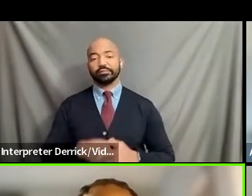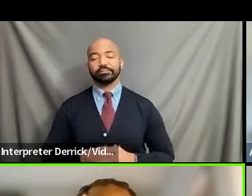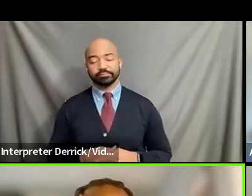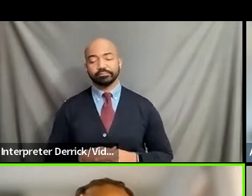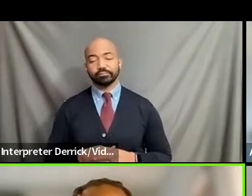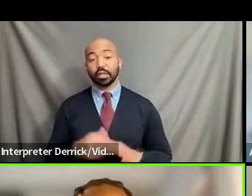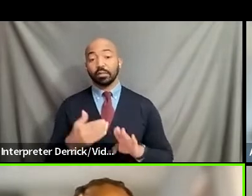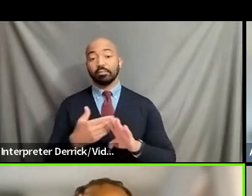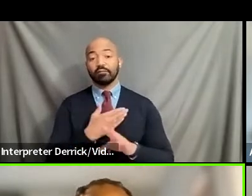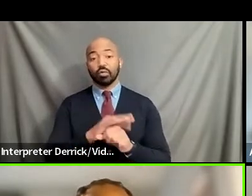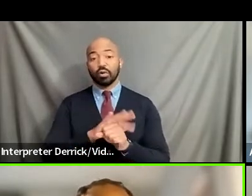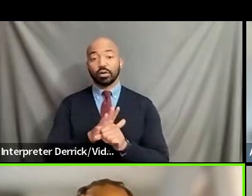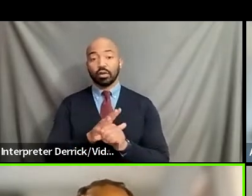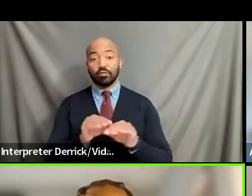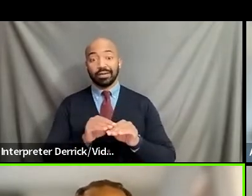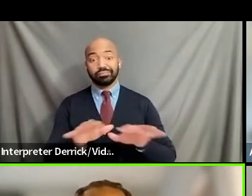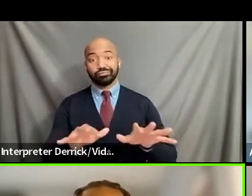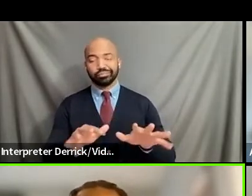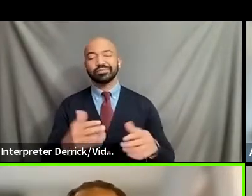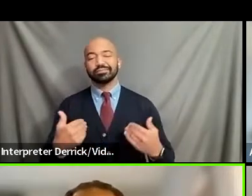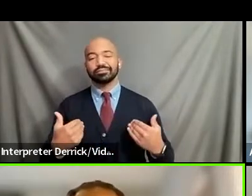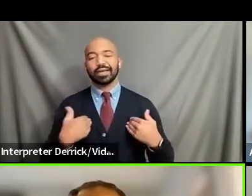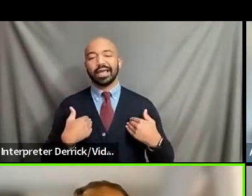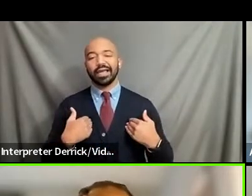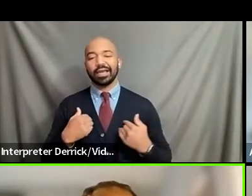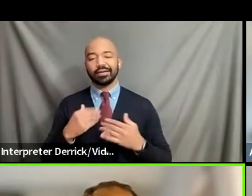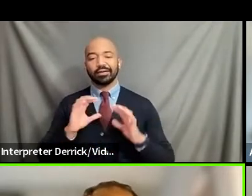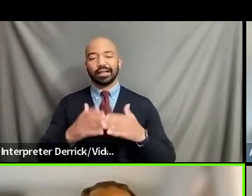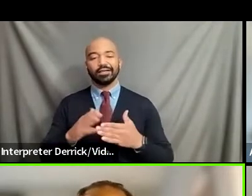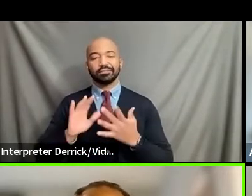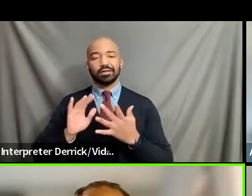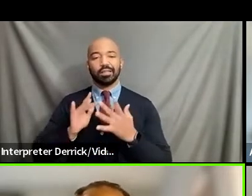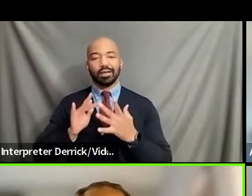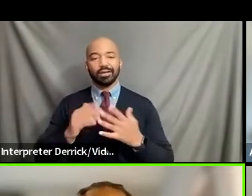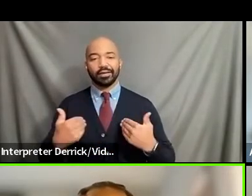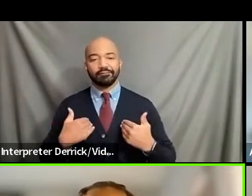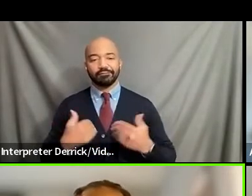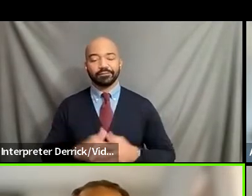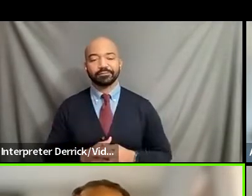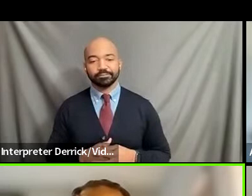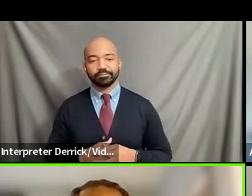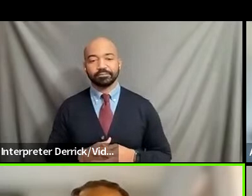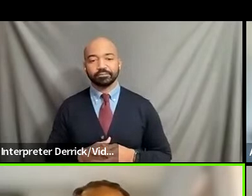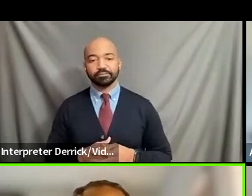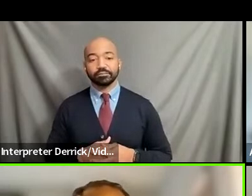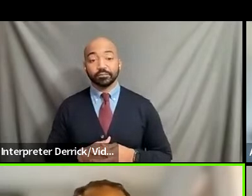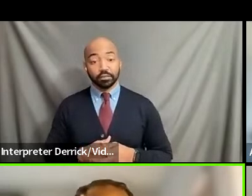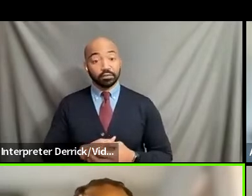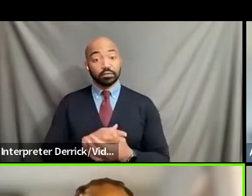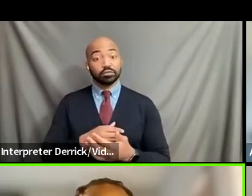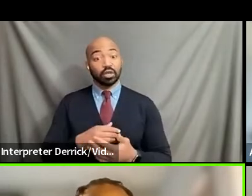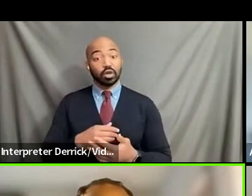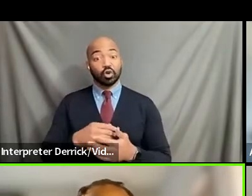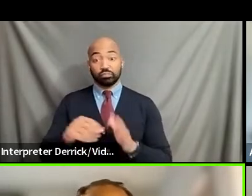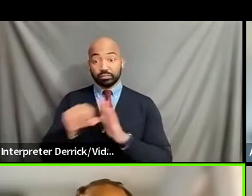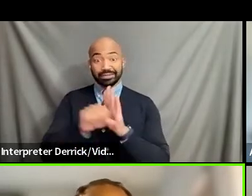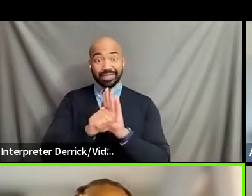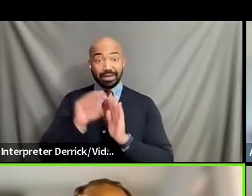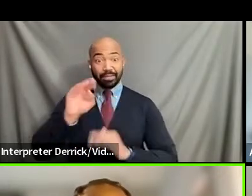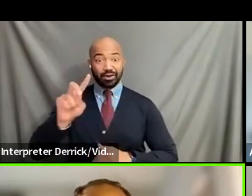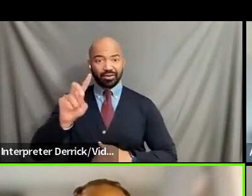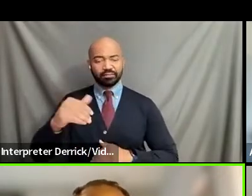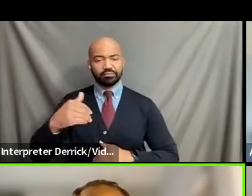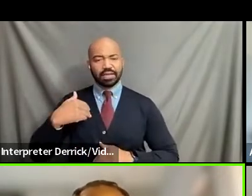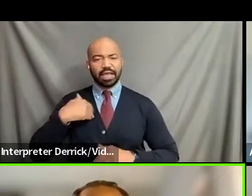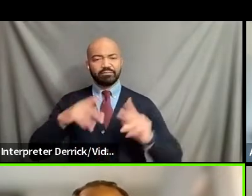pandemic, our courses were online, and the grad students are at different campuses across the state of Maryland. So